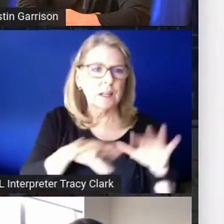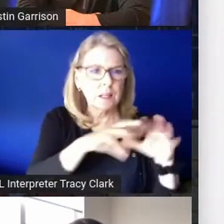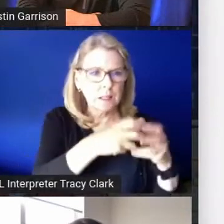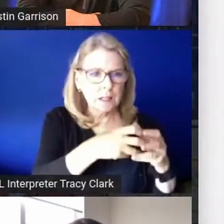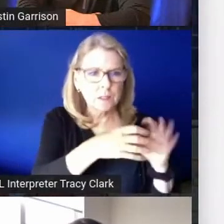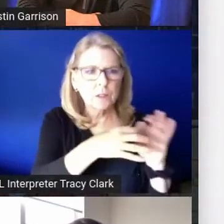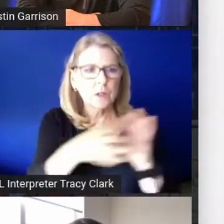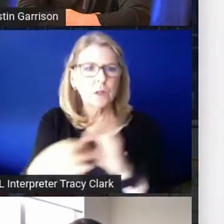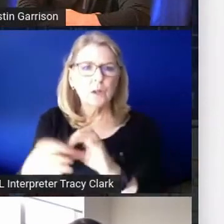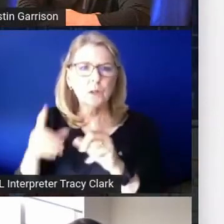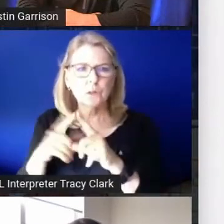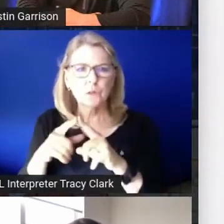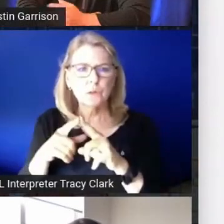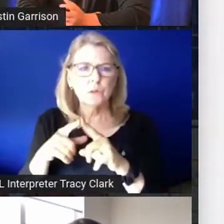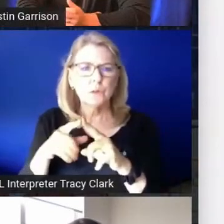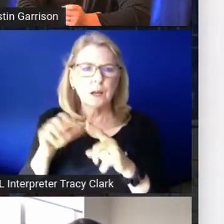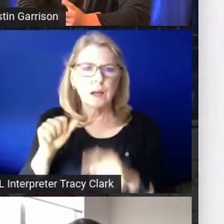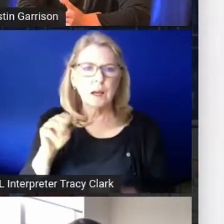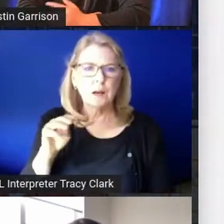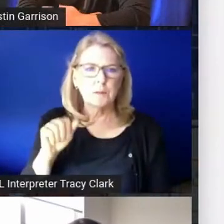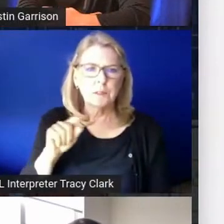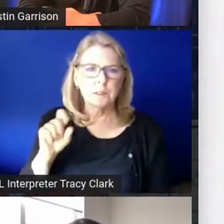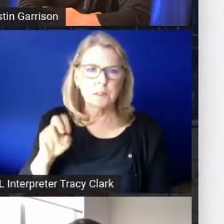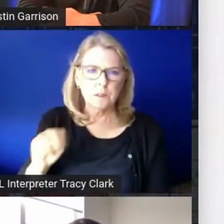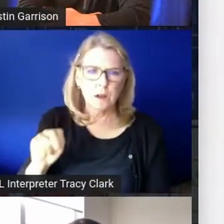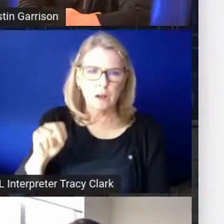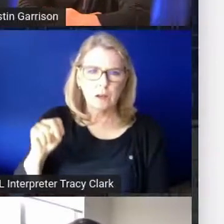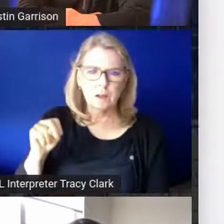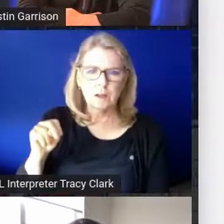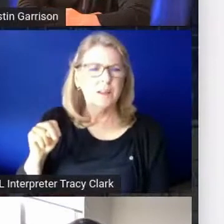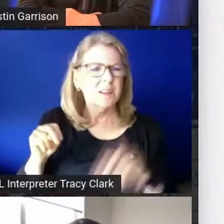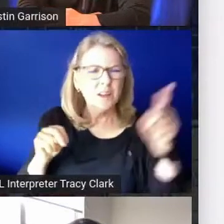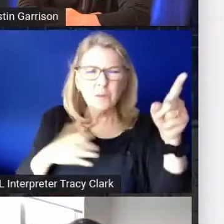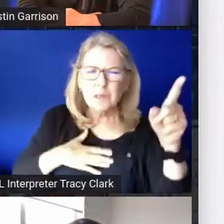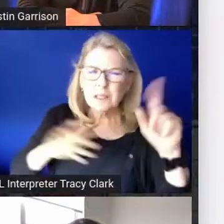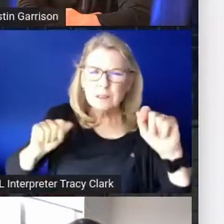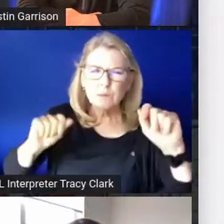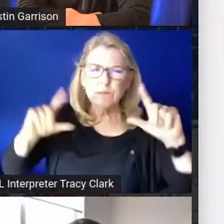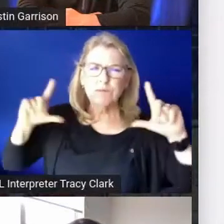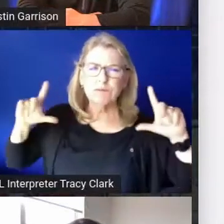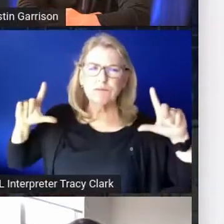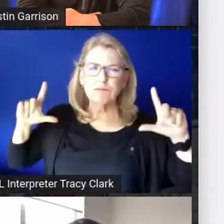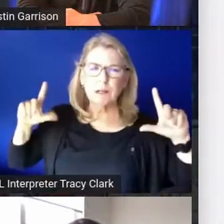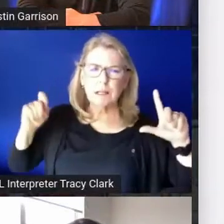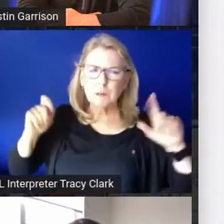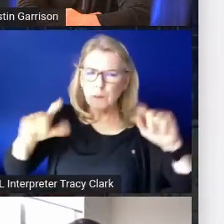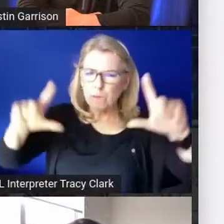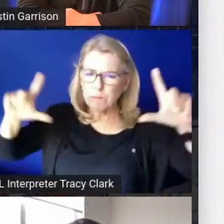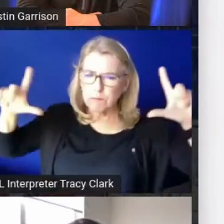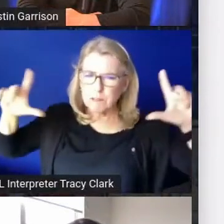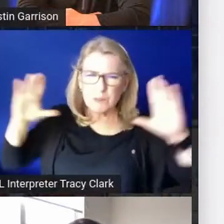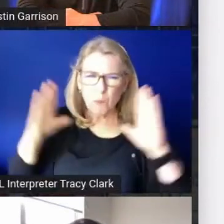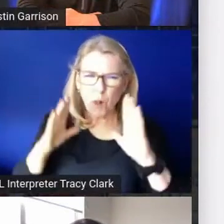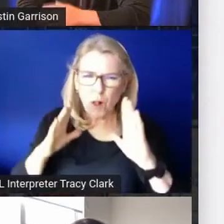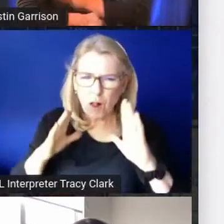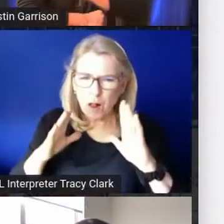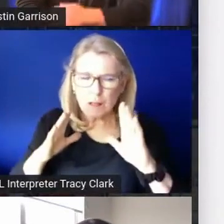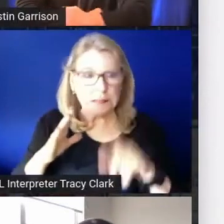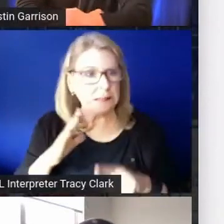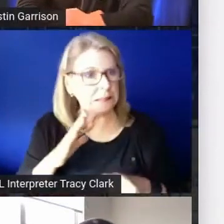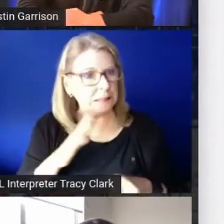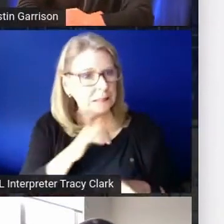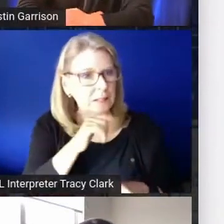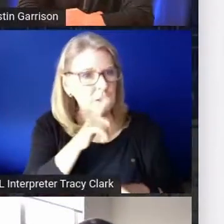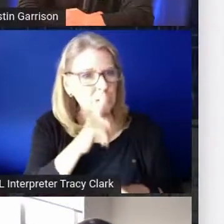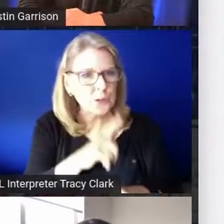EKS. So to try, are you able to make the screen a little bigger? I am not sure. It's all right. If